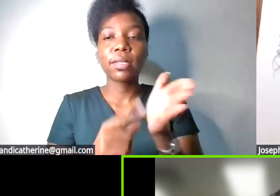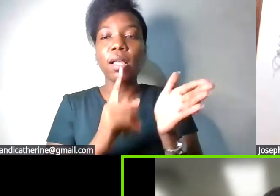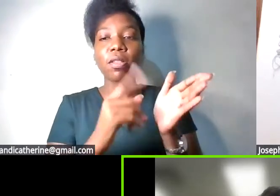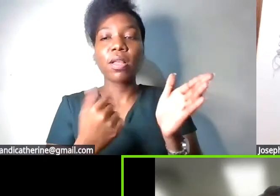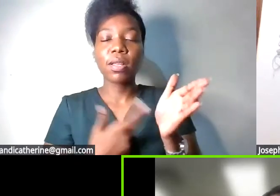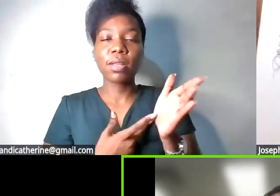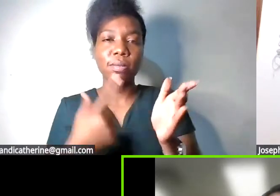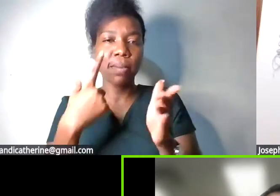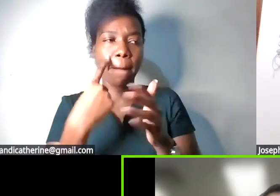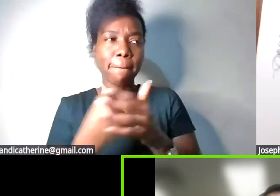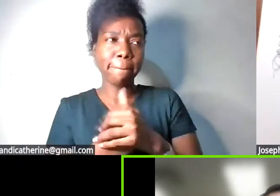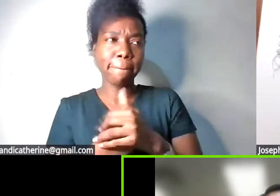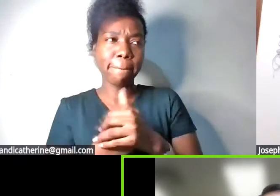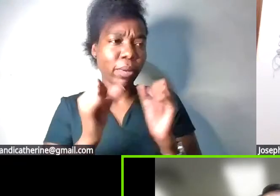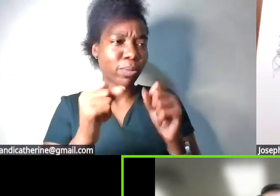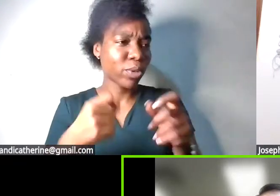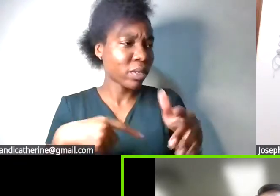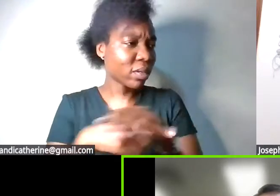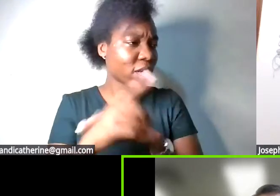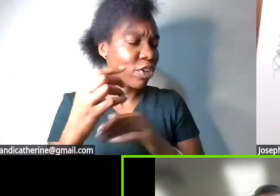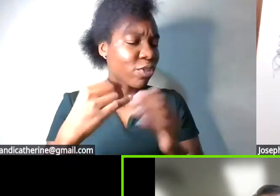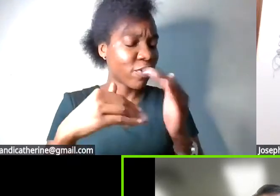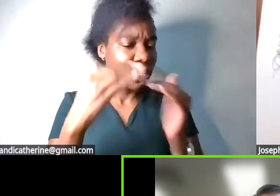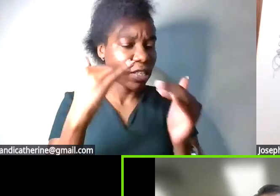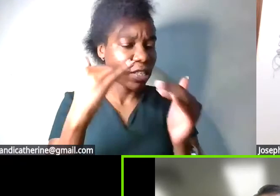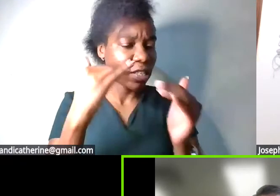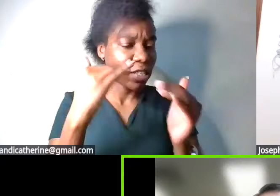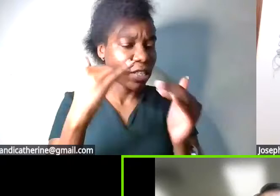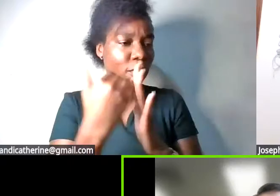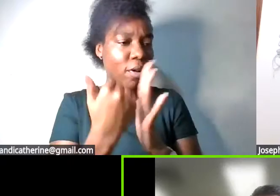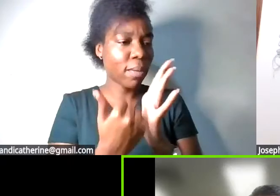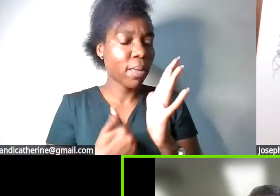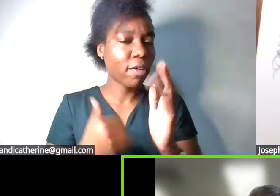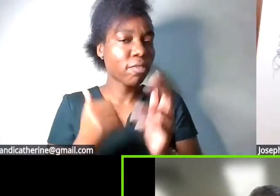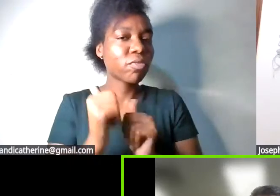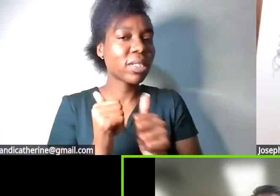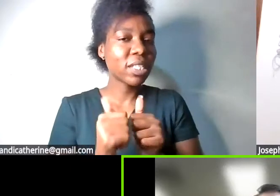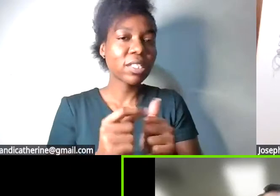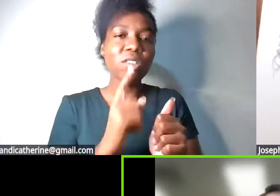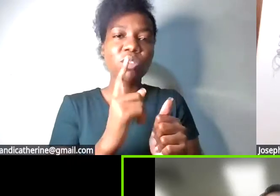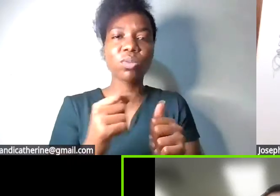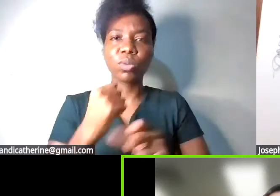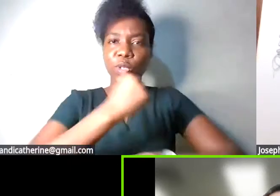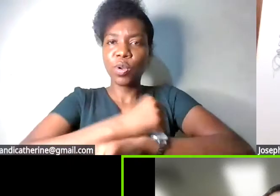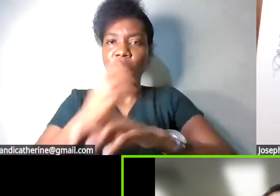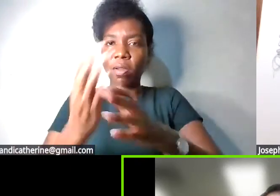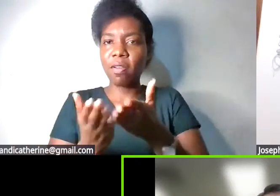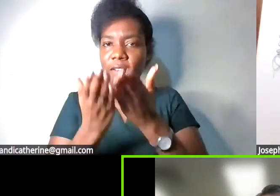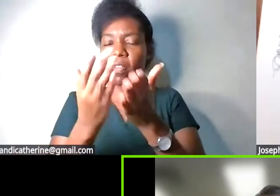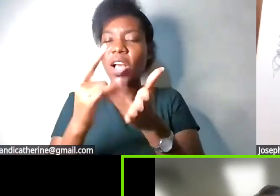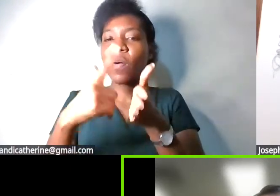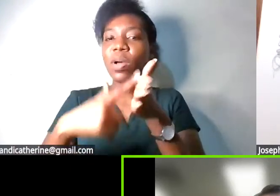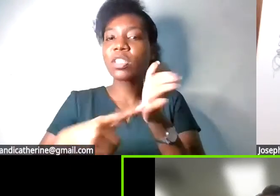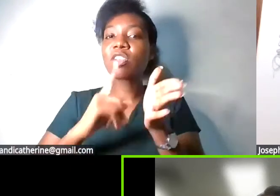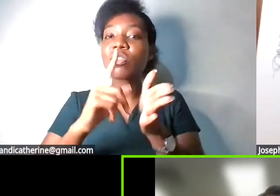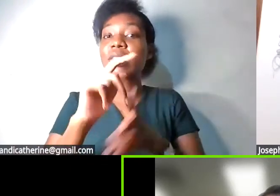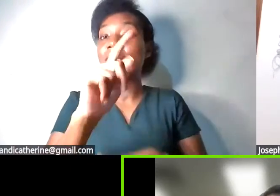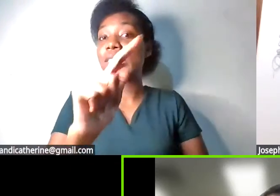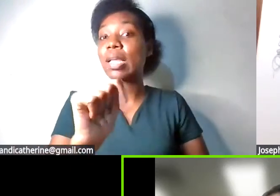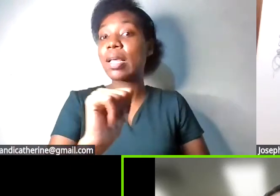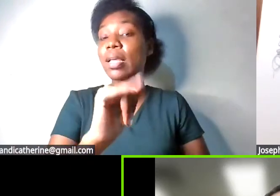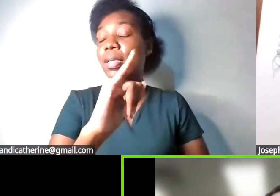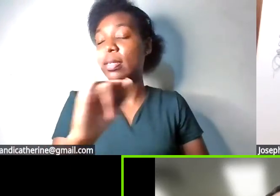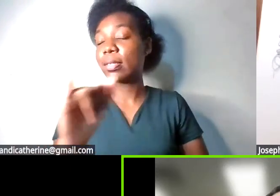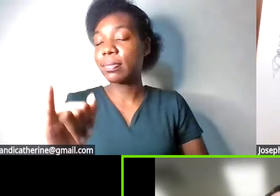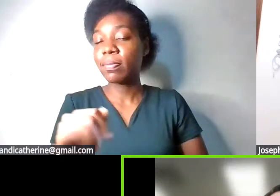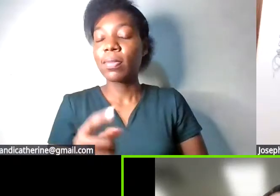university? What programs do they have? But what else does the school offer on top of that? Here at Tayi, we really are focused on making sure